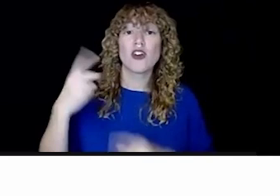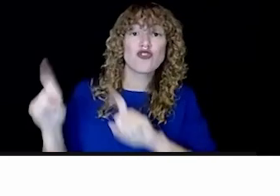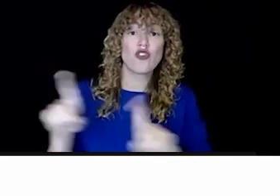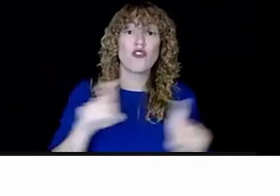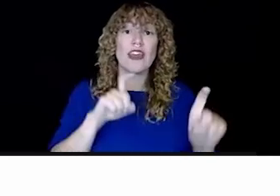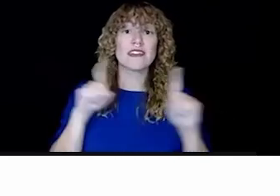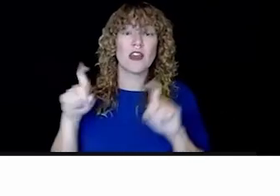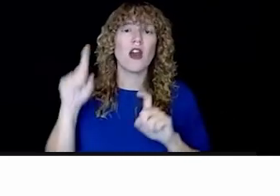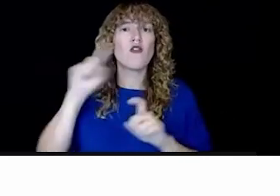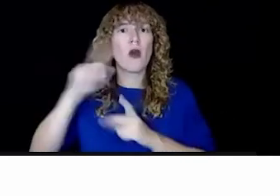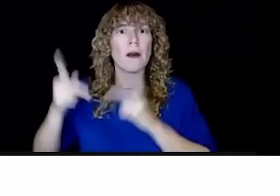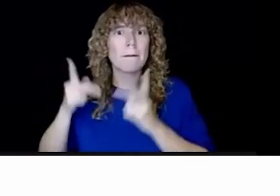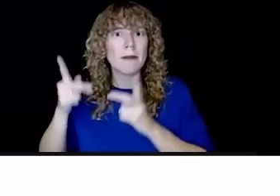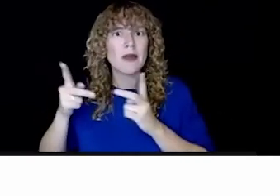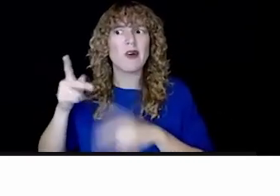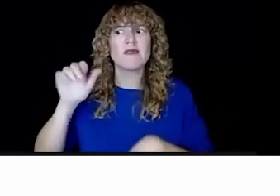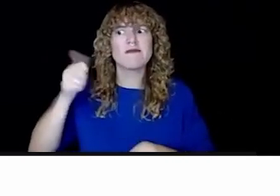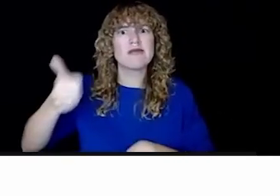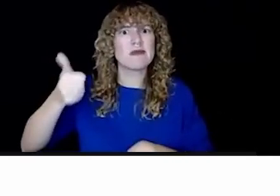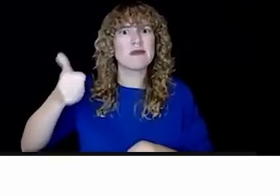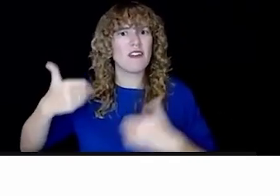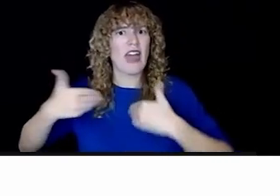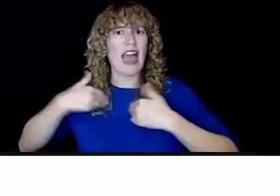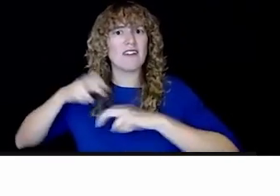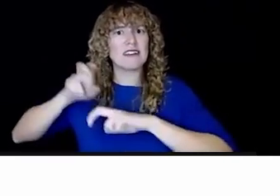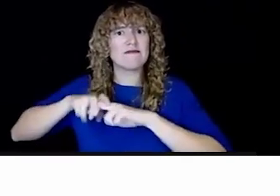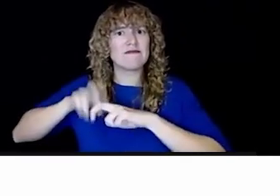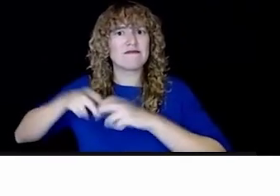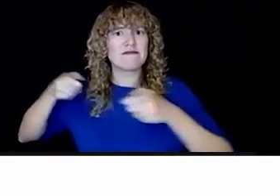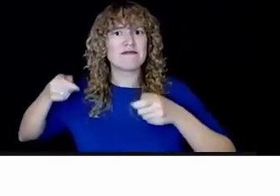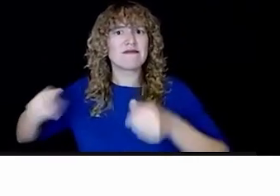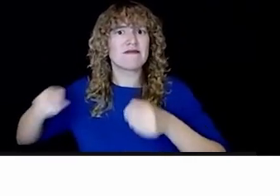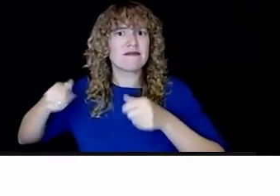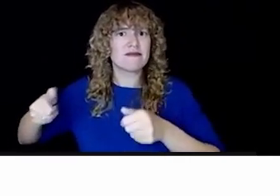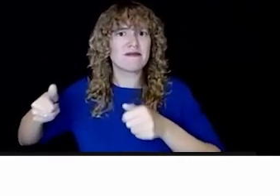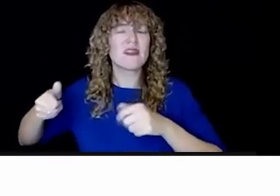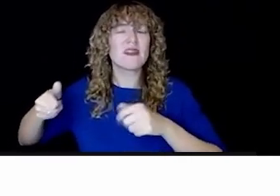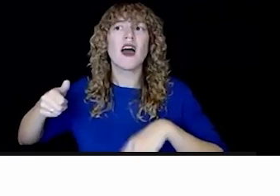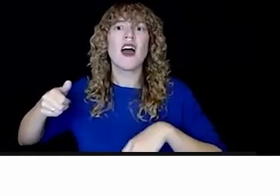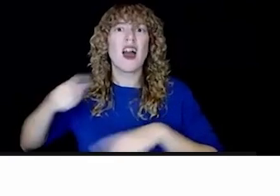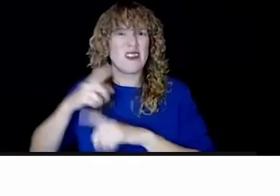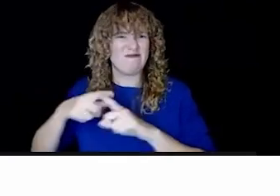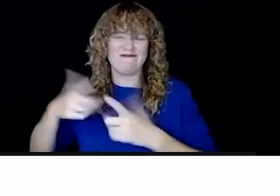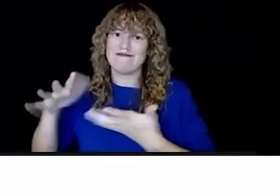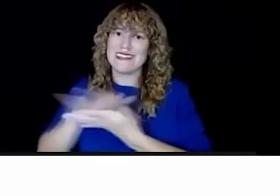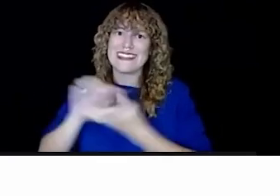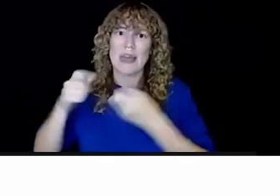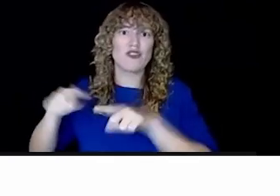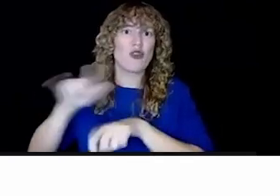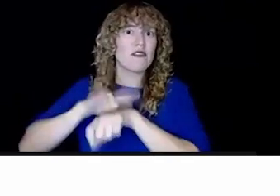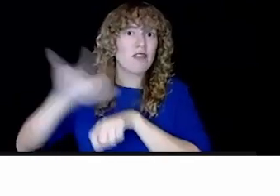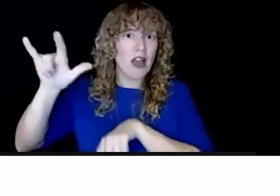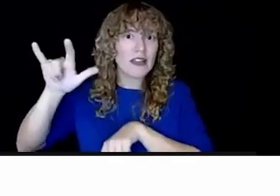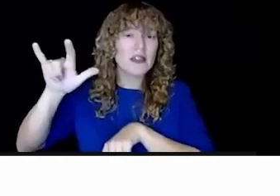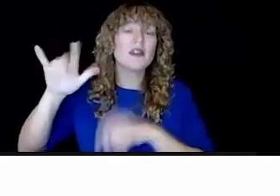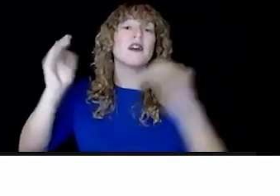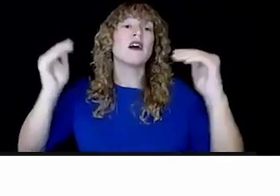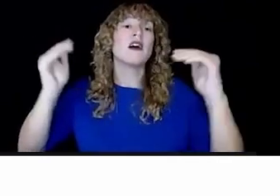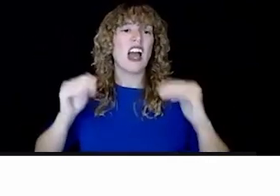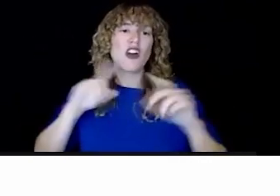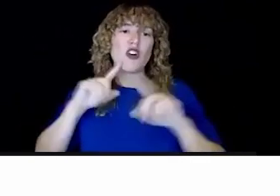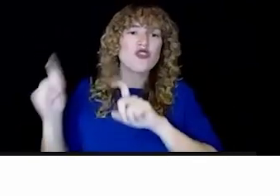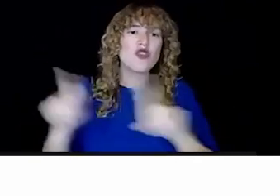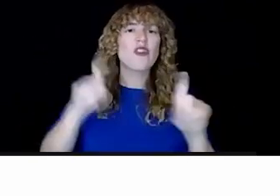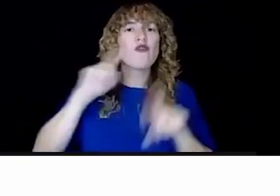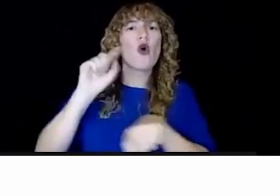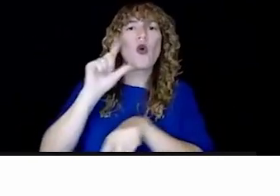or lost, and employees who are involved in handling or managing mobility devices. There'll also be a simulator testing, as well